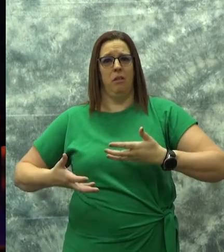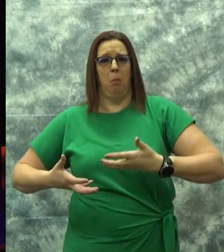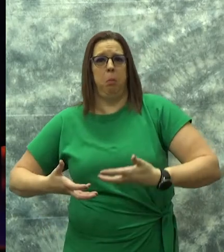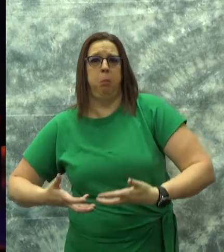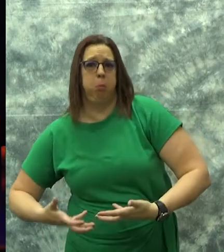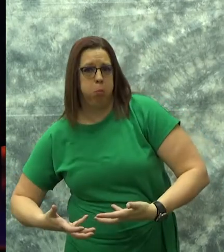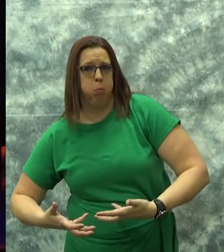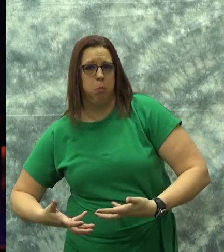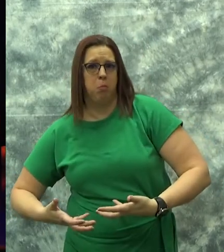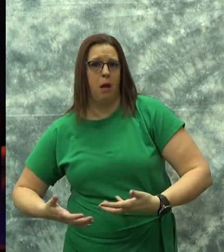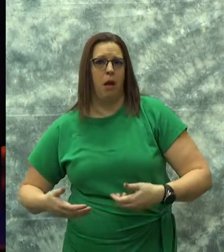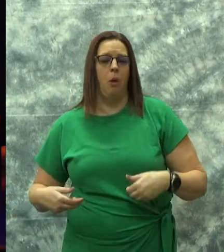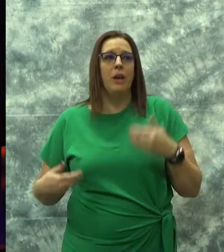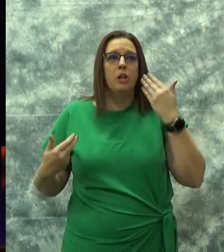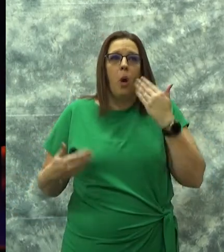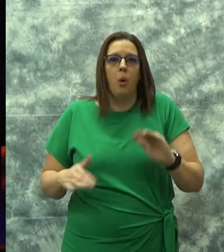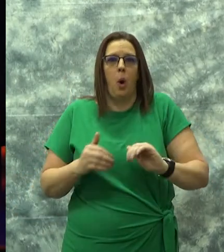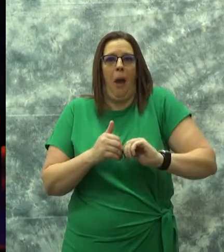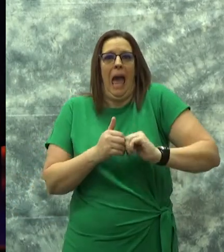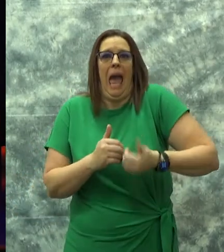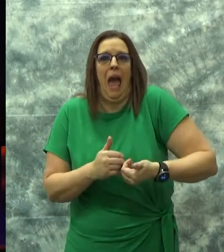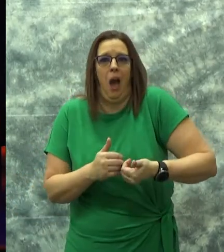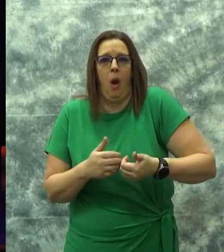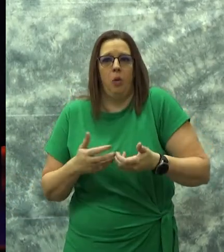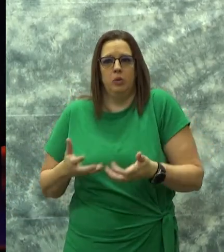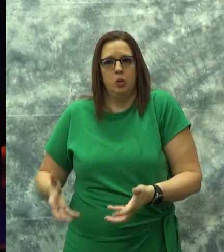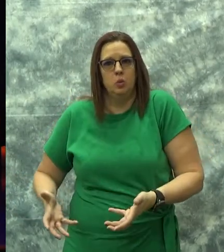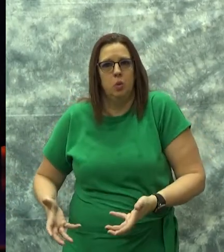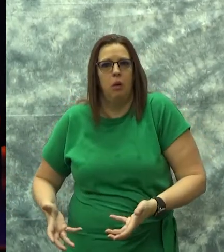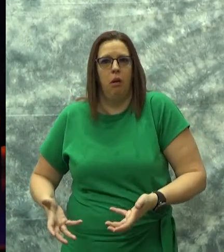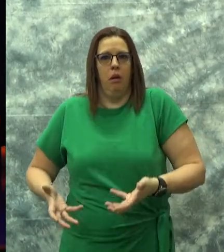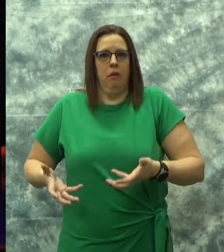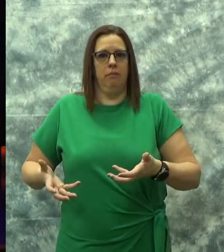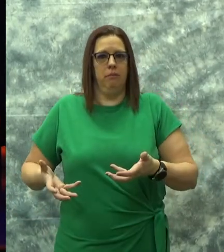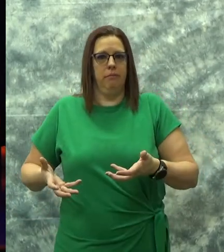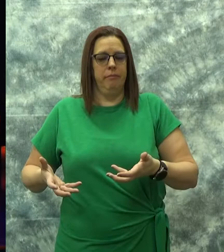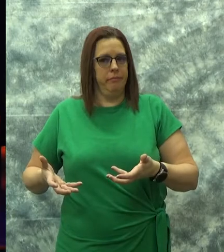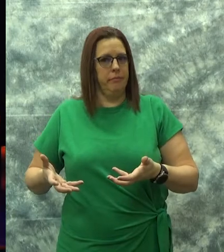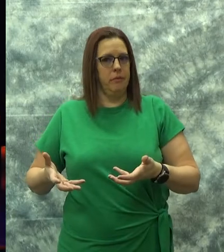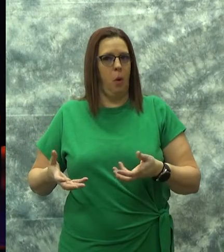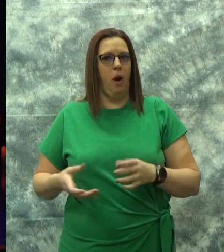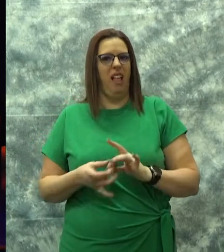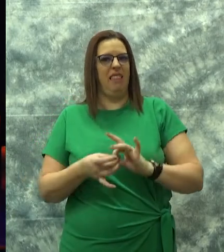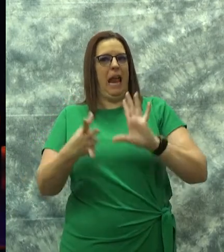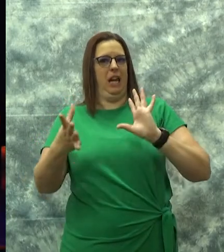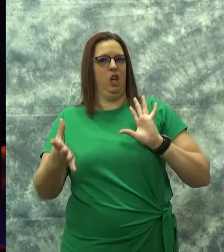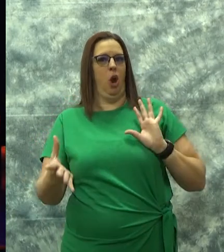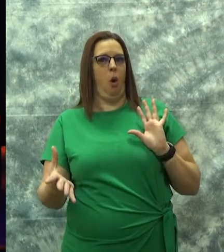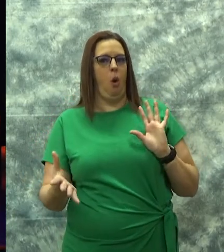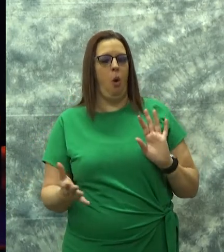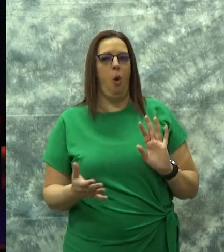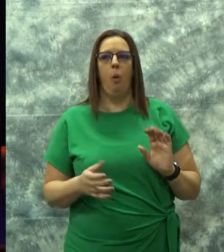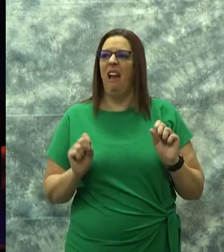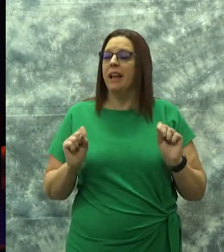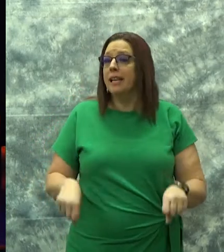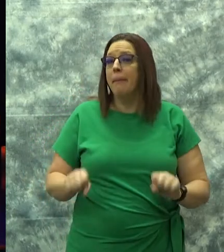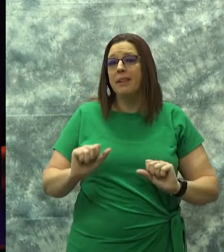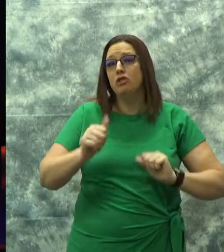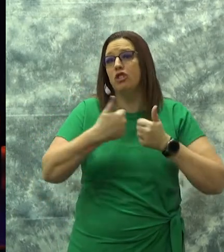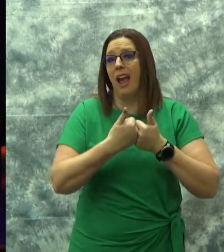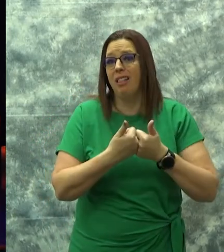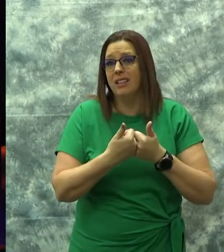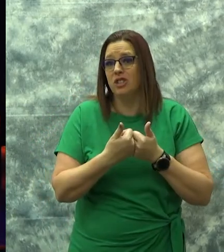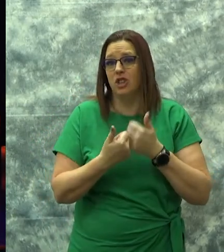weighted down. And we don't know how to ease that weightedness and how to to let it all go. And it can be